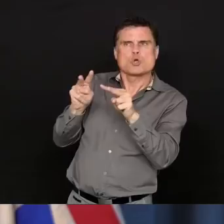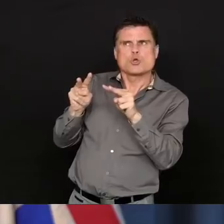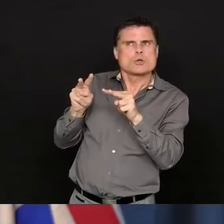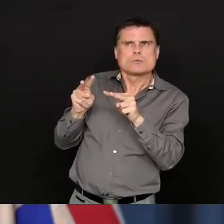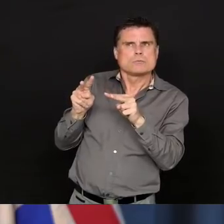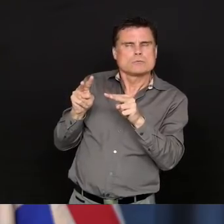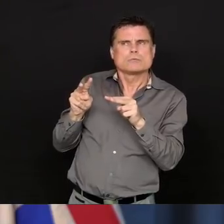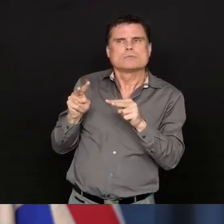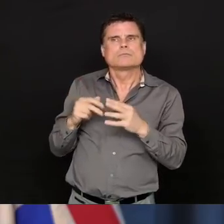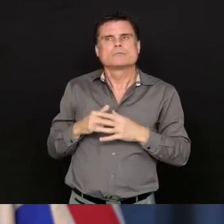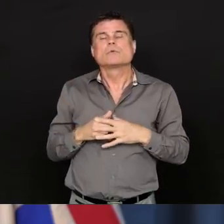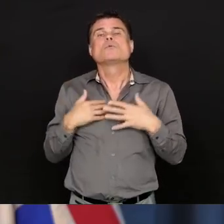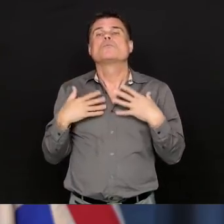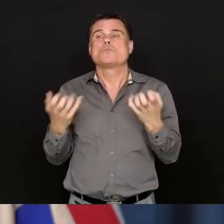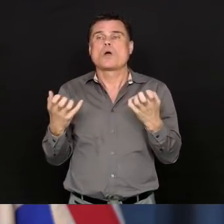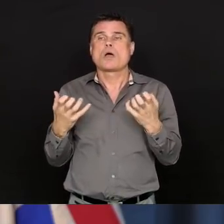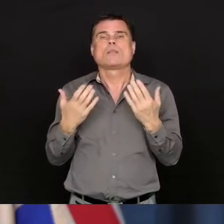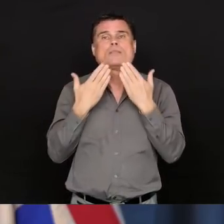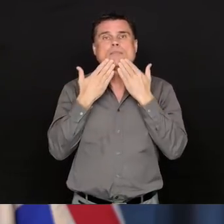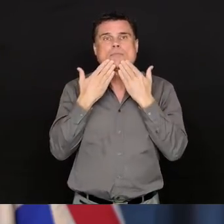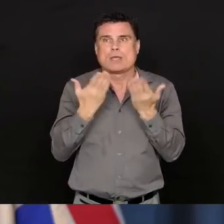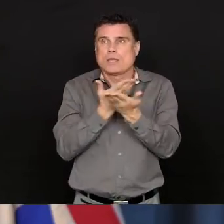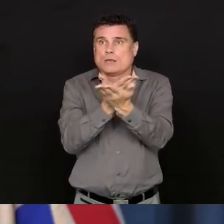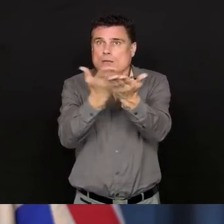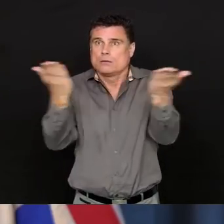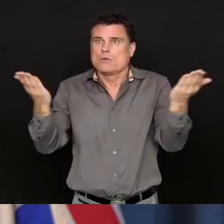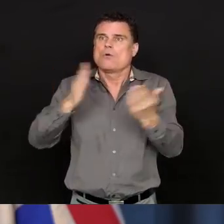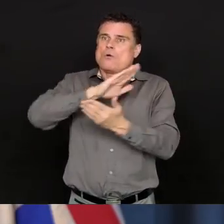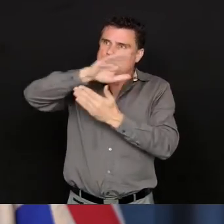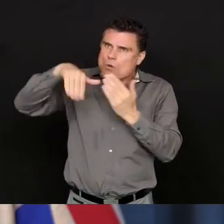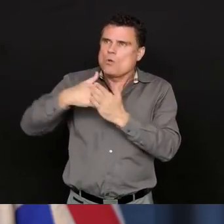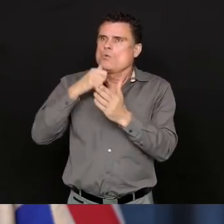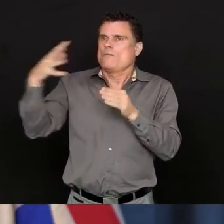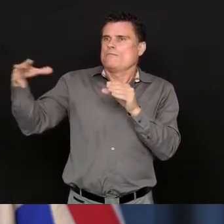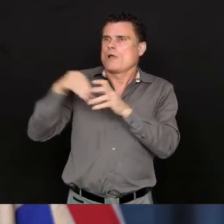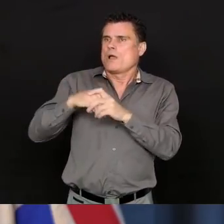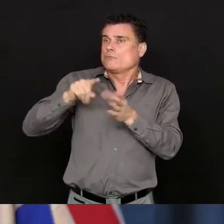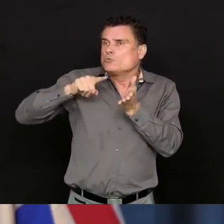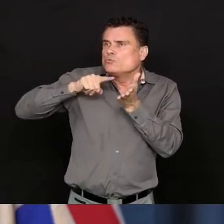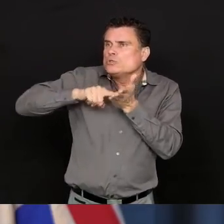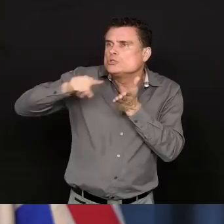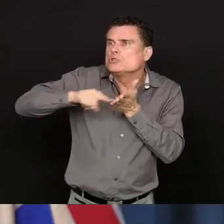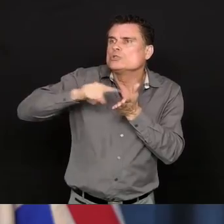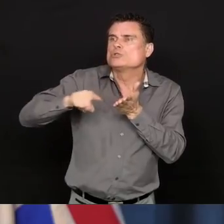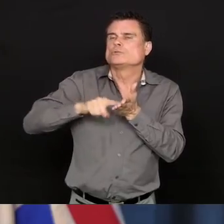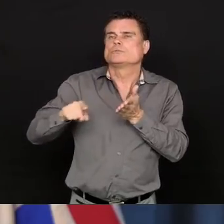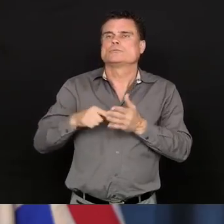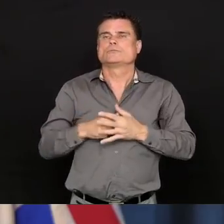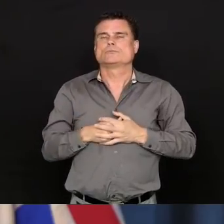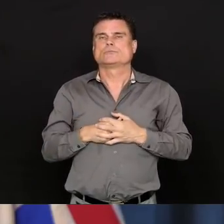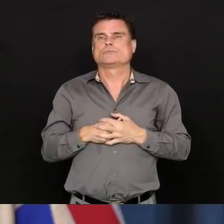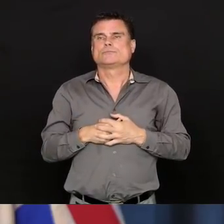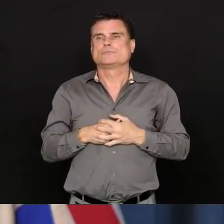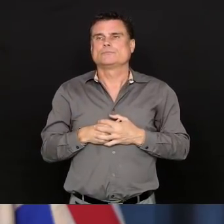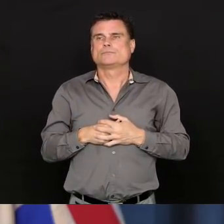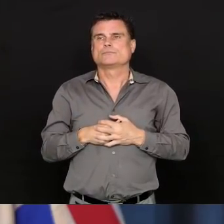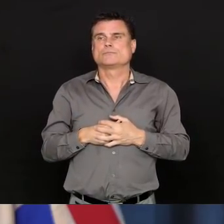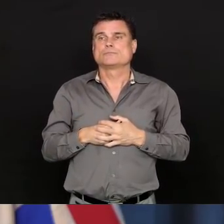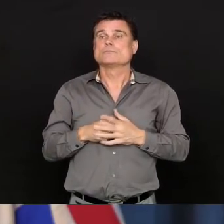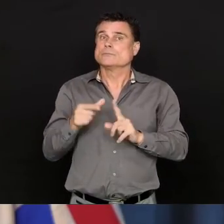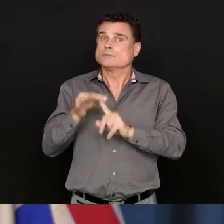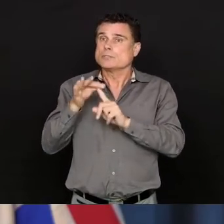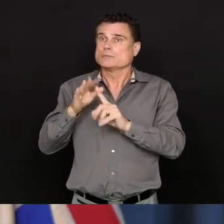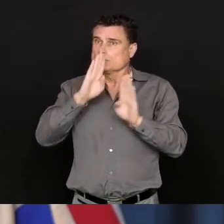these research projects and the ones to come, and the Michael Smith Foundation in particular. I know we are working with all